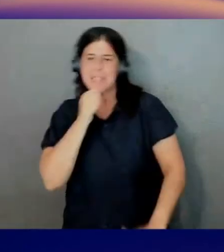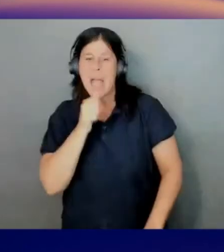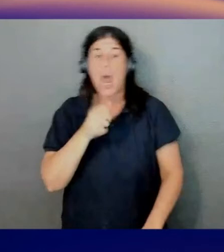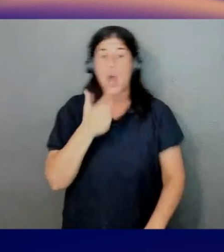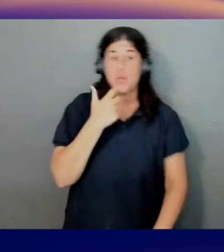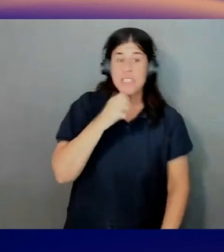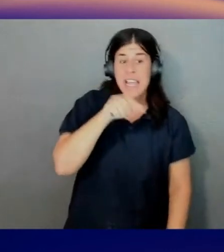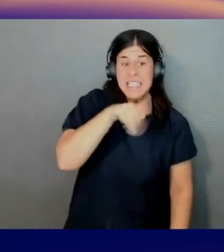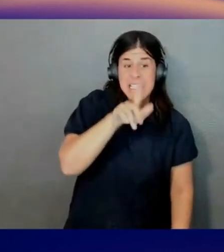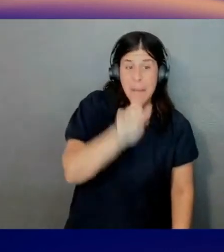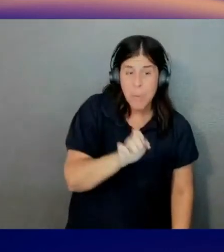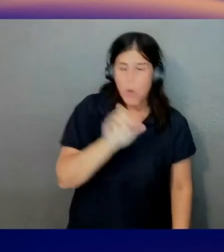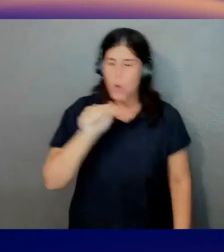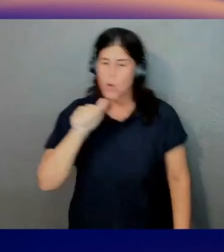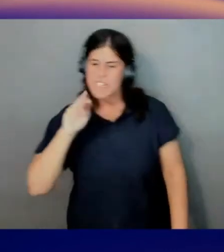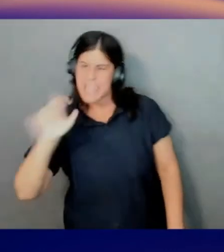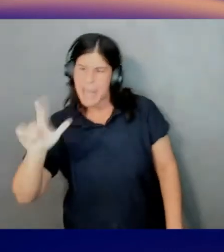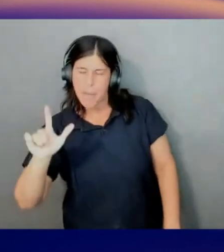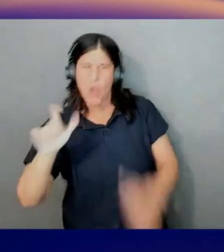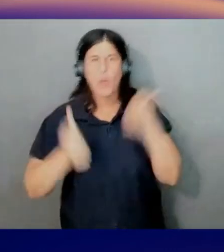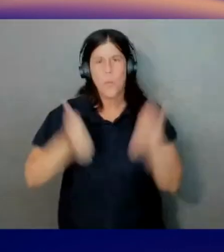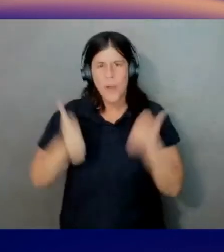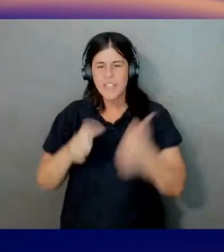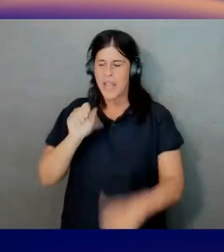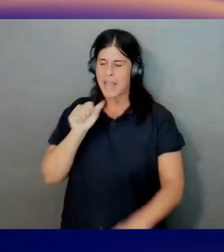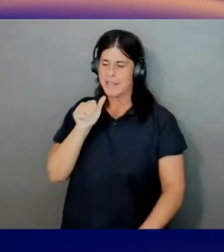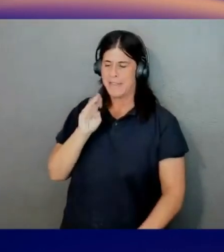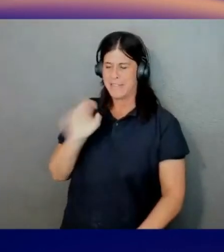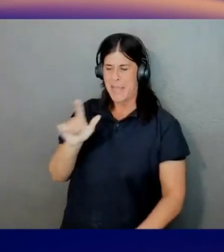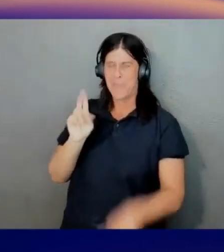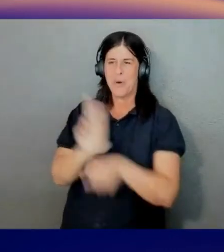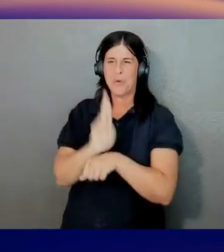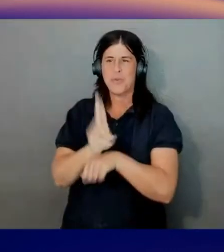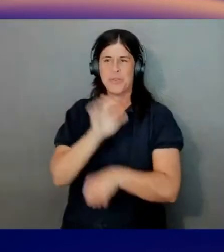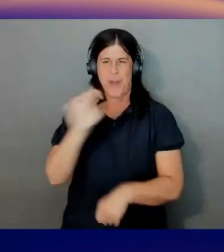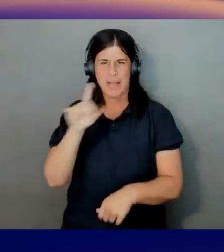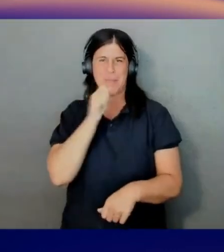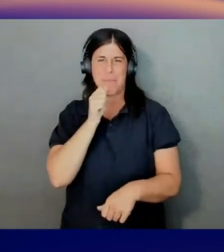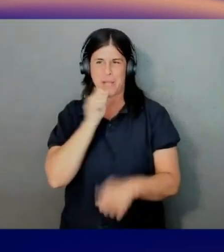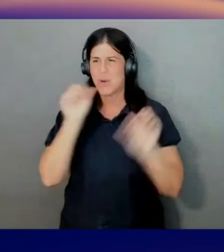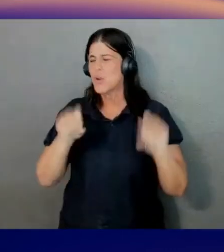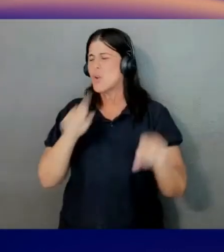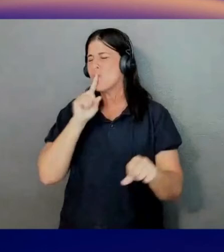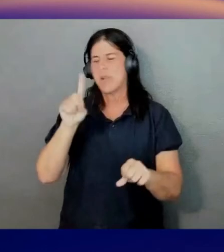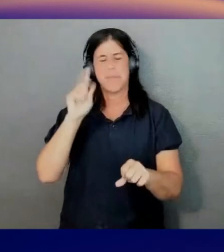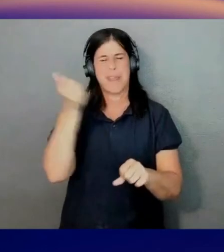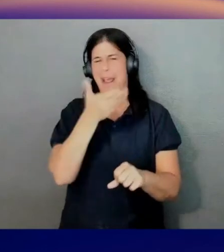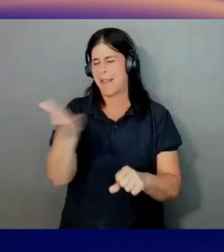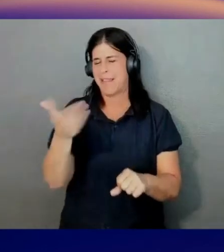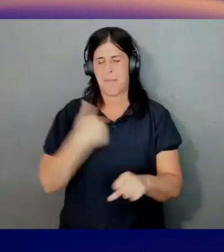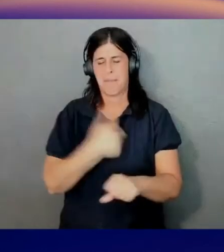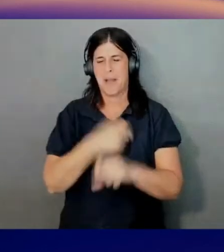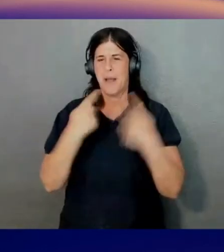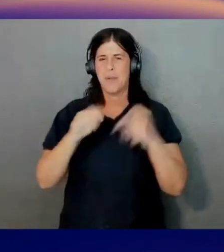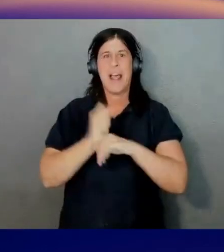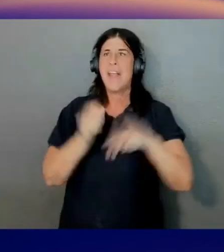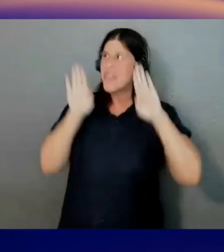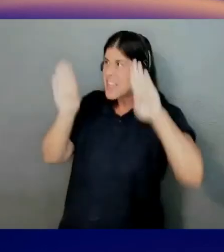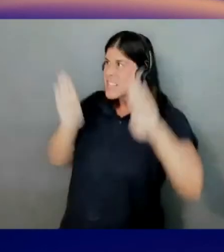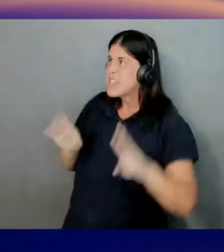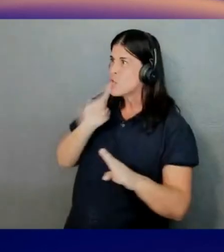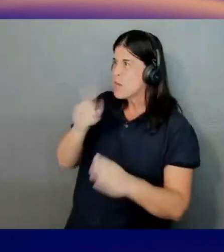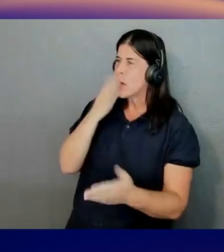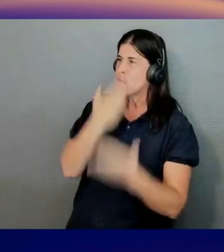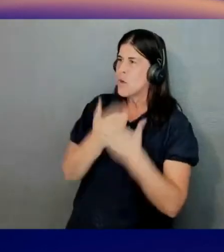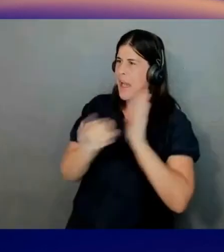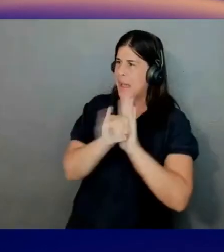SAML. It's a SAML user ID. Password, it could be anything. Okay. I'm just trying to create This one is more creating user the ID. identity in the identity. Yeah.